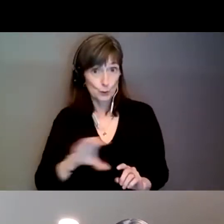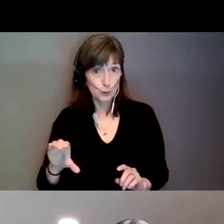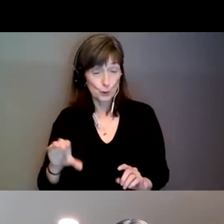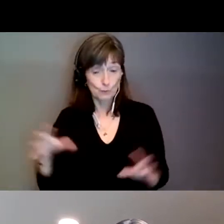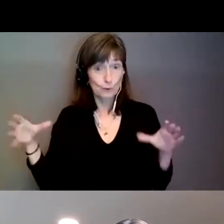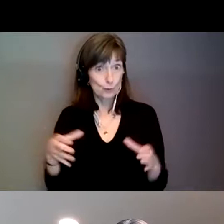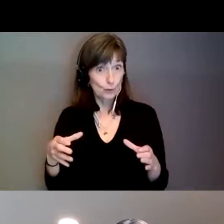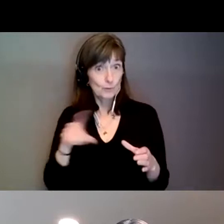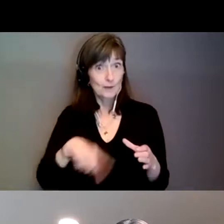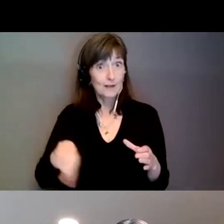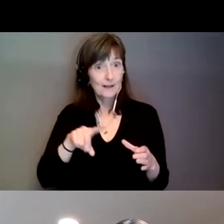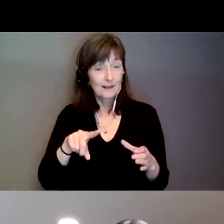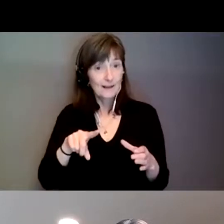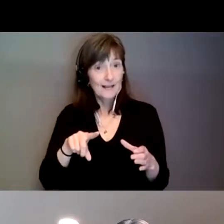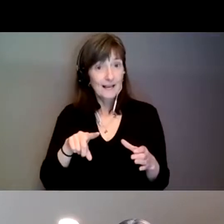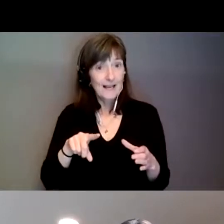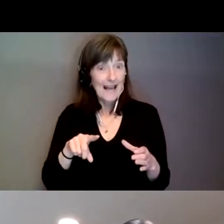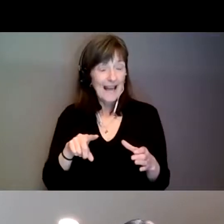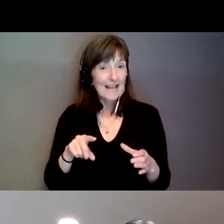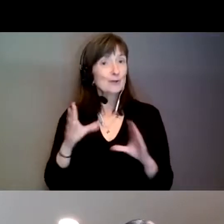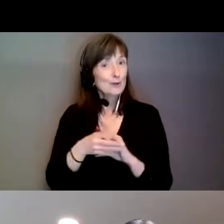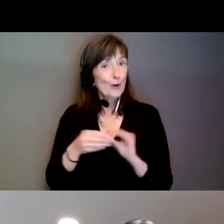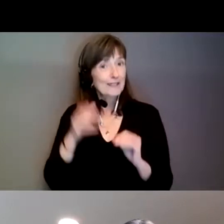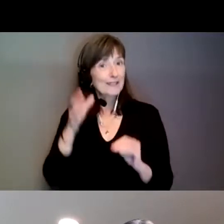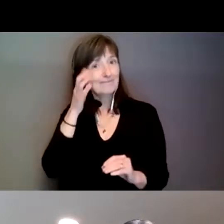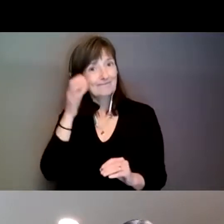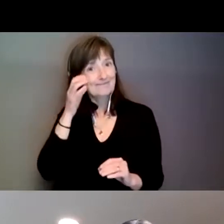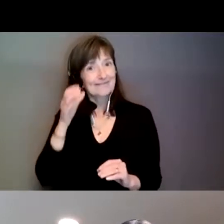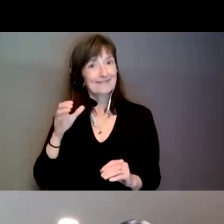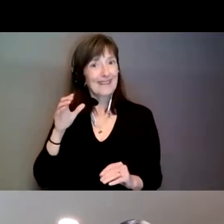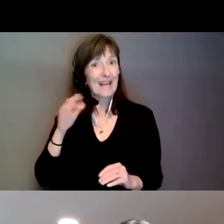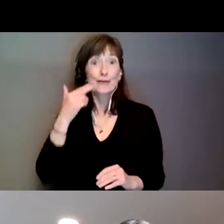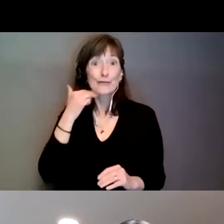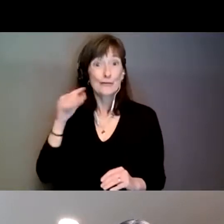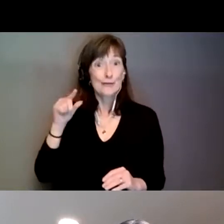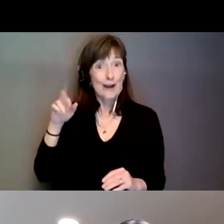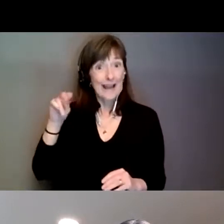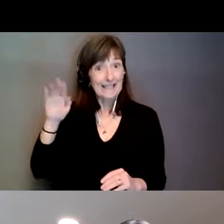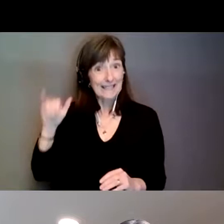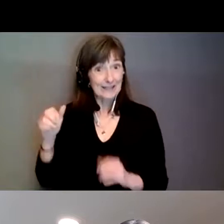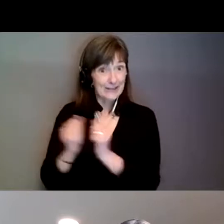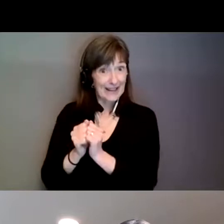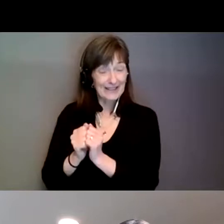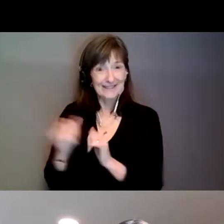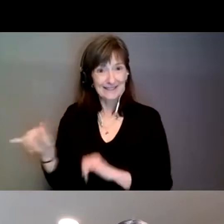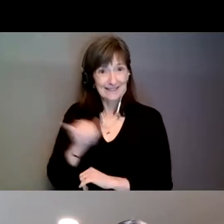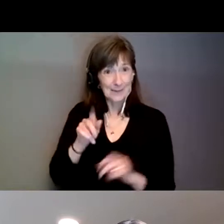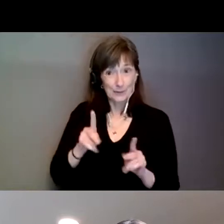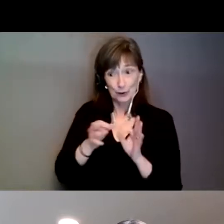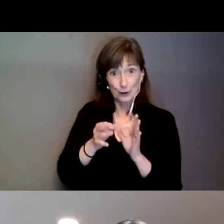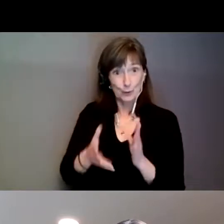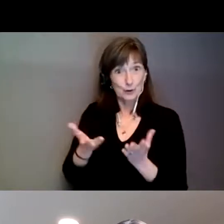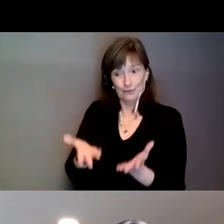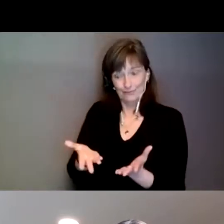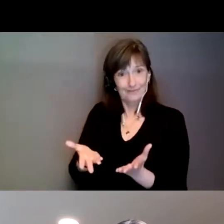gathering and you're listening to Granny together, you could have somebody like Sheila here be one of your